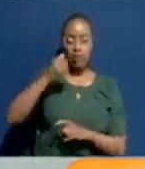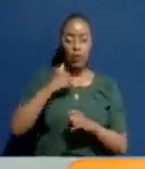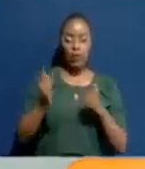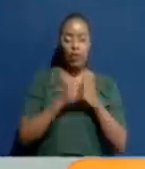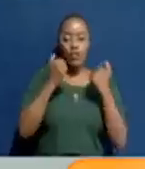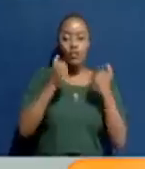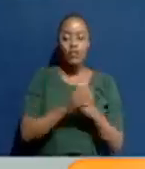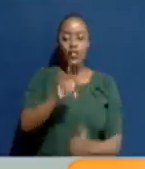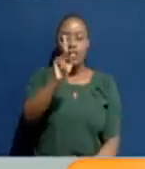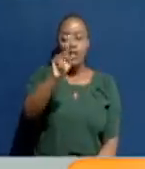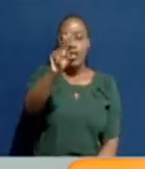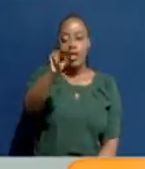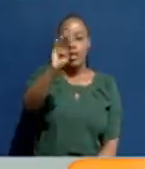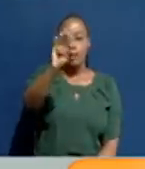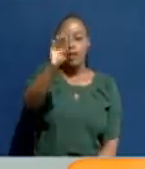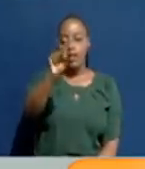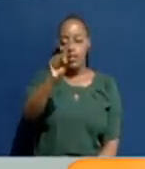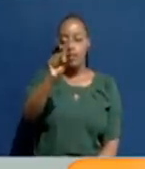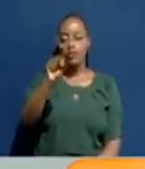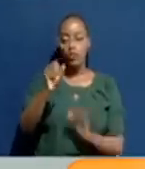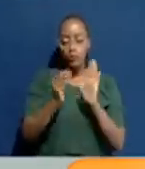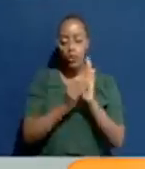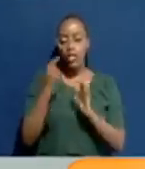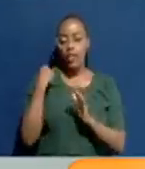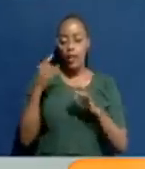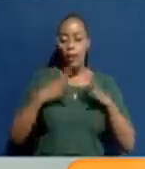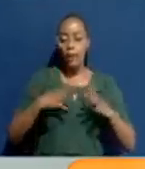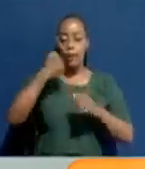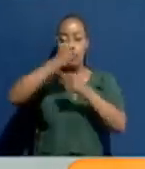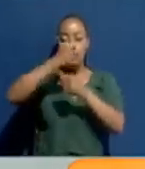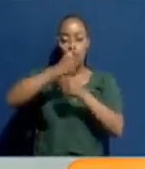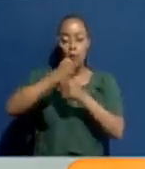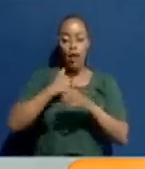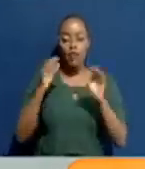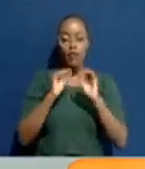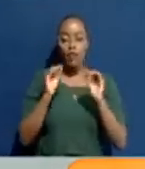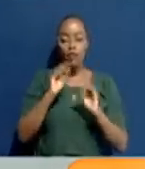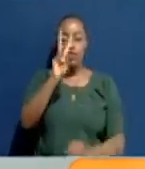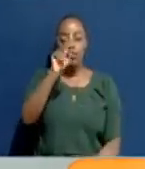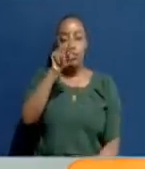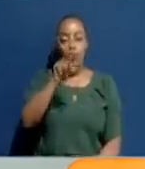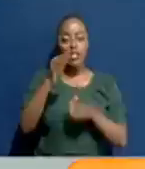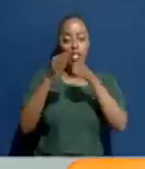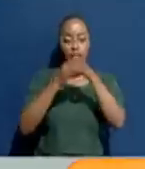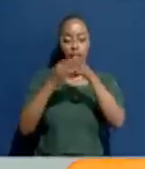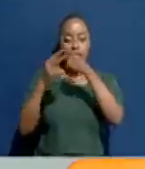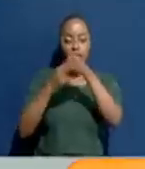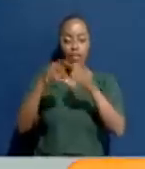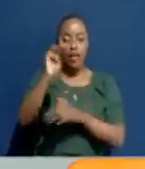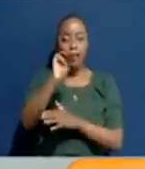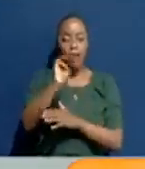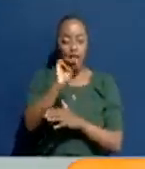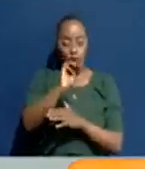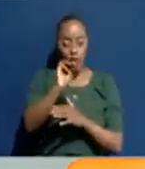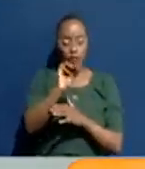Kenya National Bureau of Statistics puts the figure of unemployed Kenyans at 2.97 million,